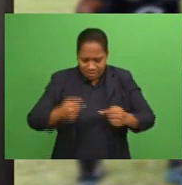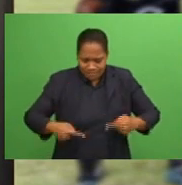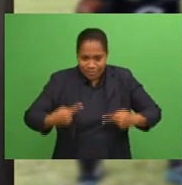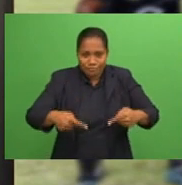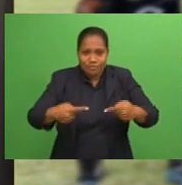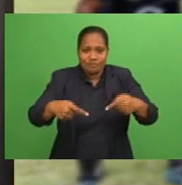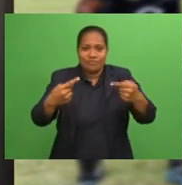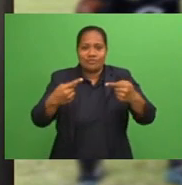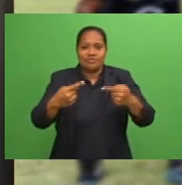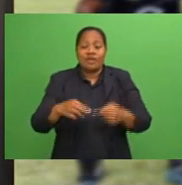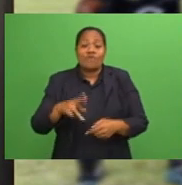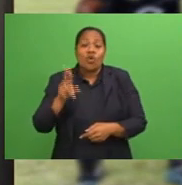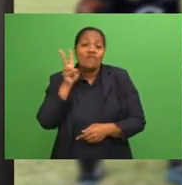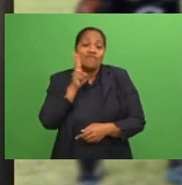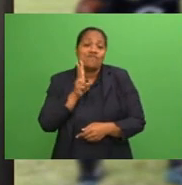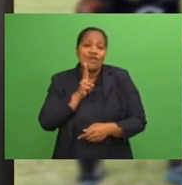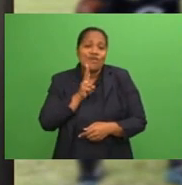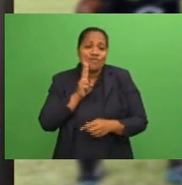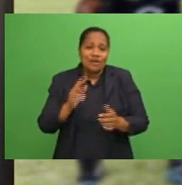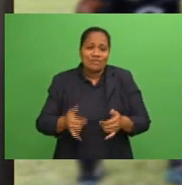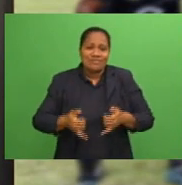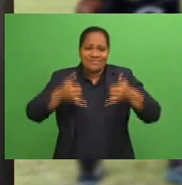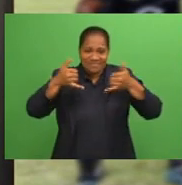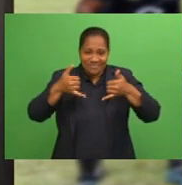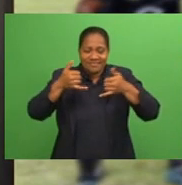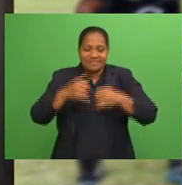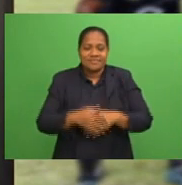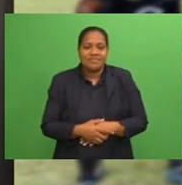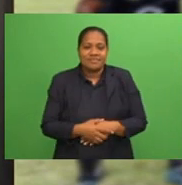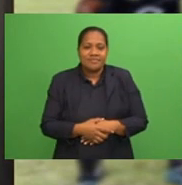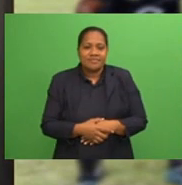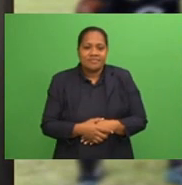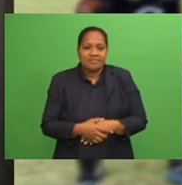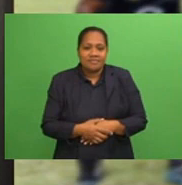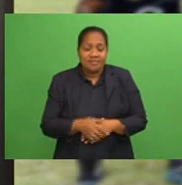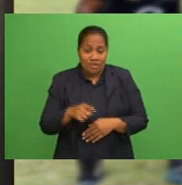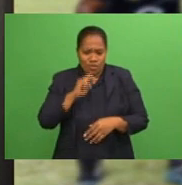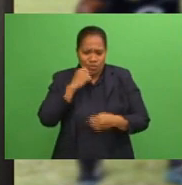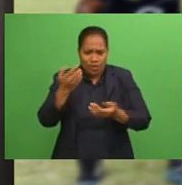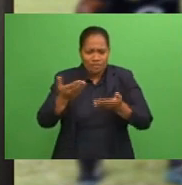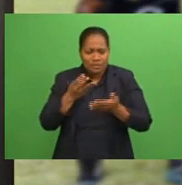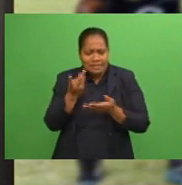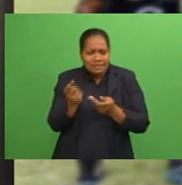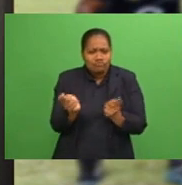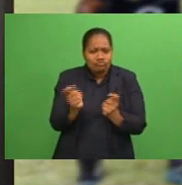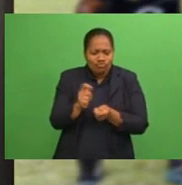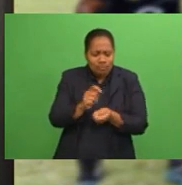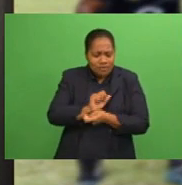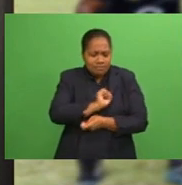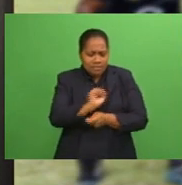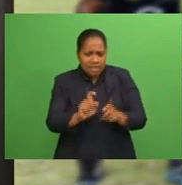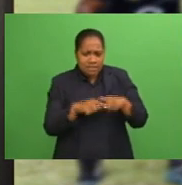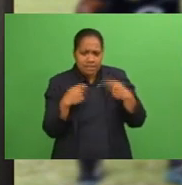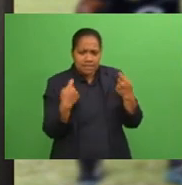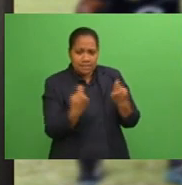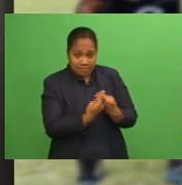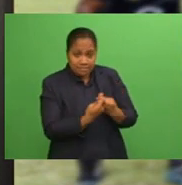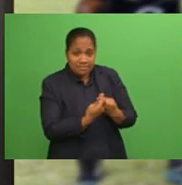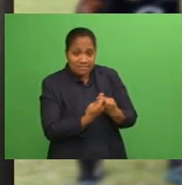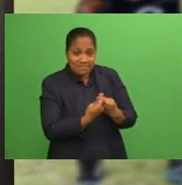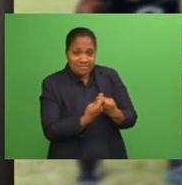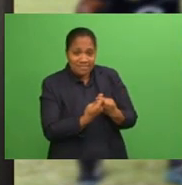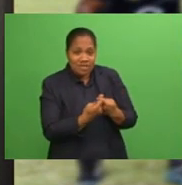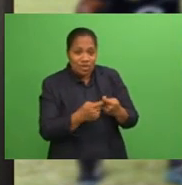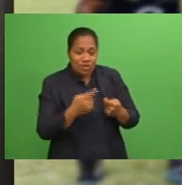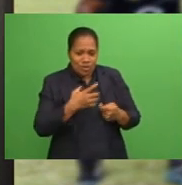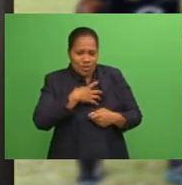Vodafone Premier League. Coupled with the mid-season transfer window, which will bring some changes to their squad, the side will have to dig deep when